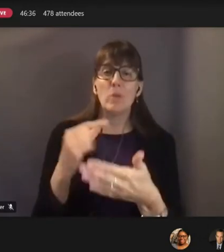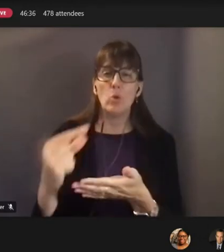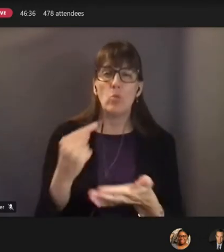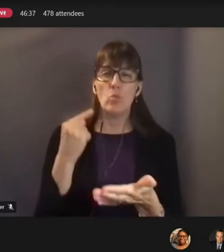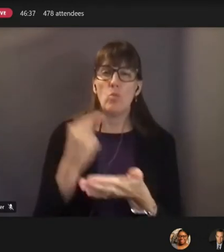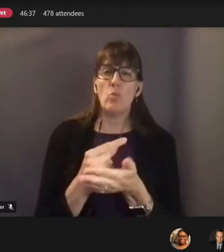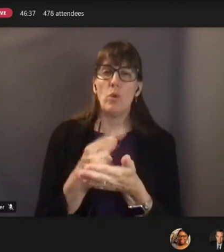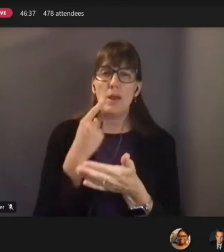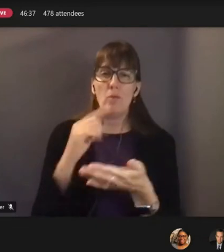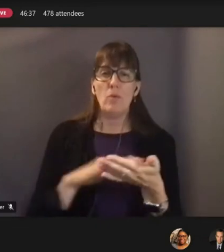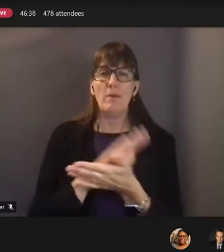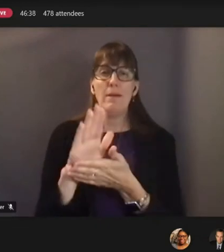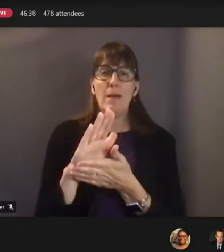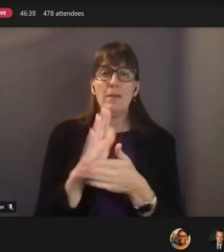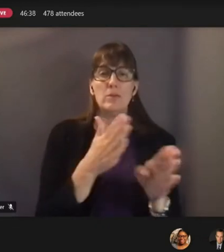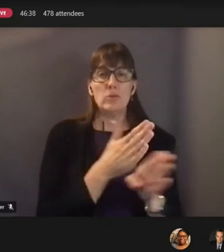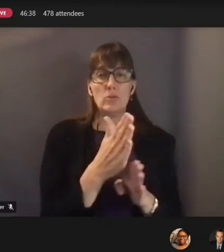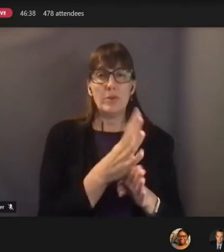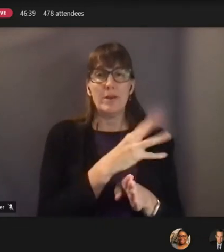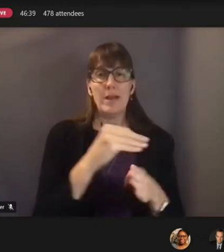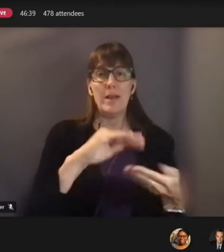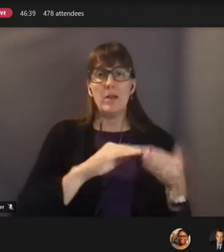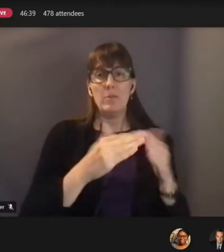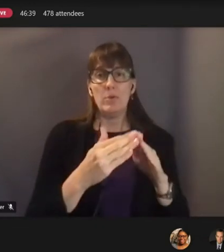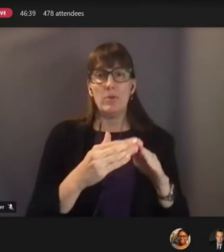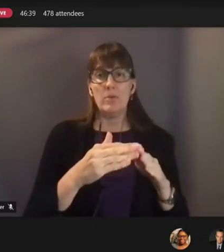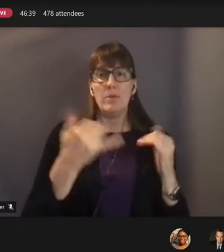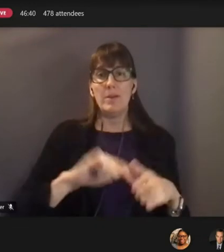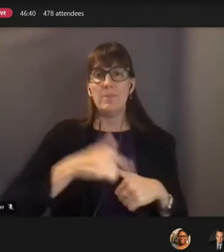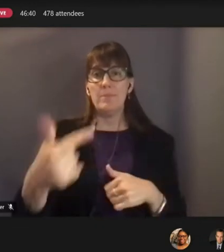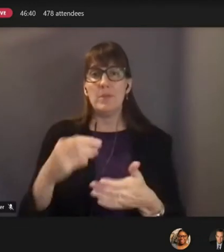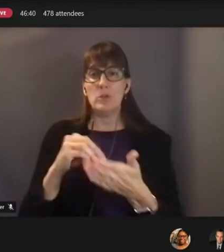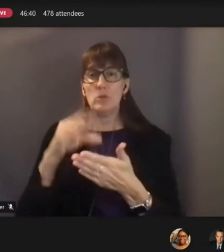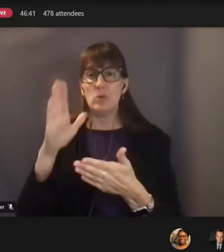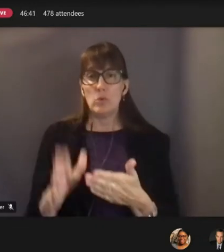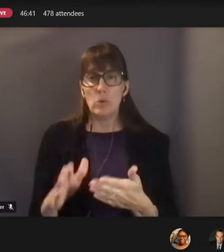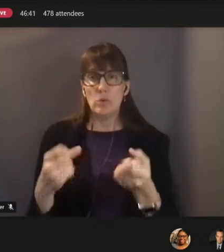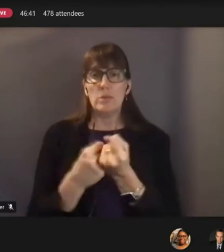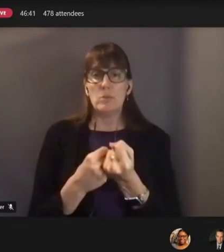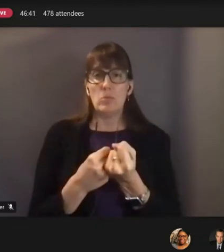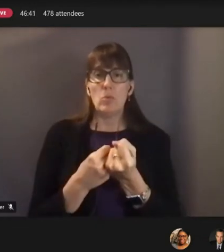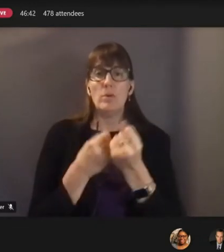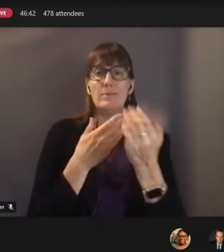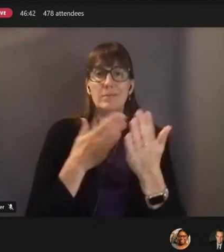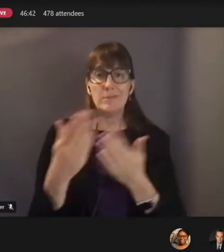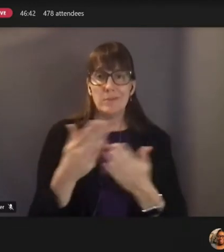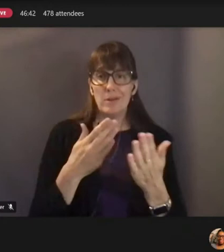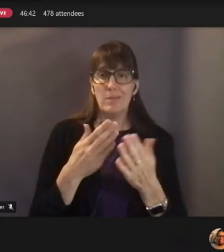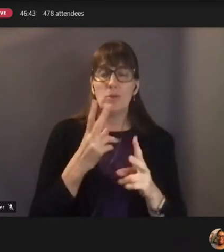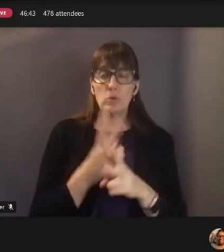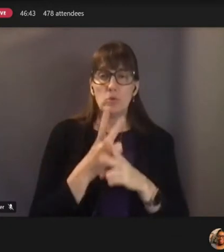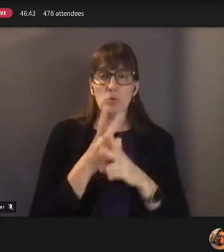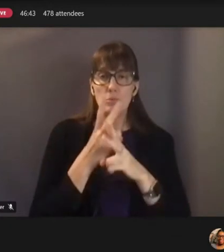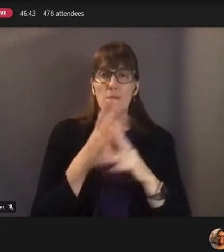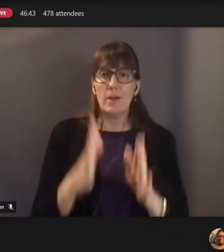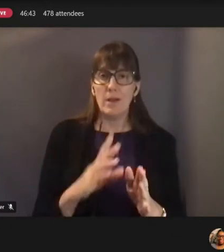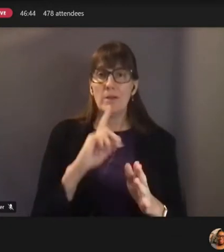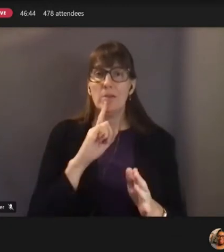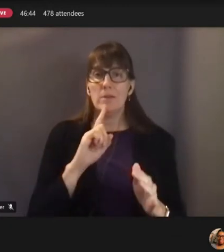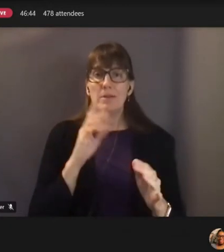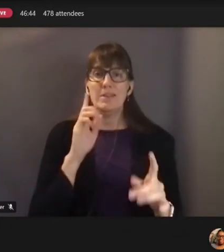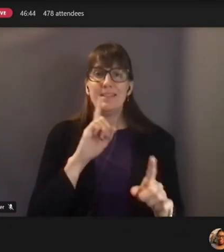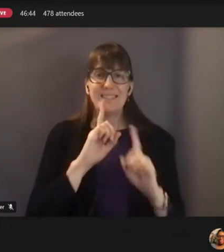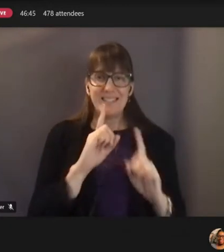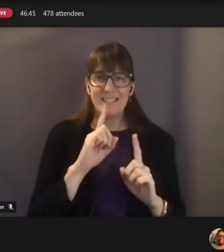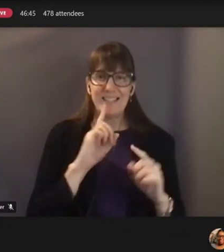community. I'll now pass it over to Student Support Services Supervisor Aaron Romanek to discuss our focus on building a culture of care.